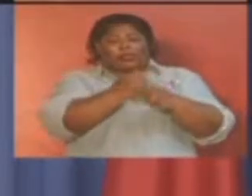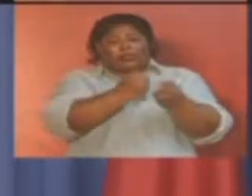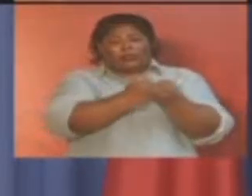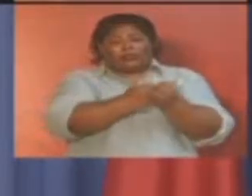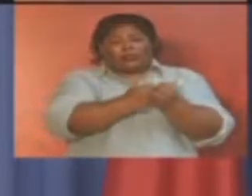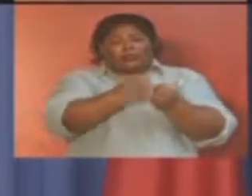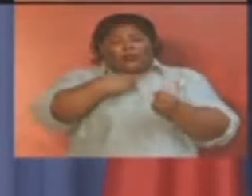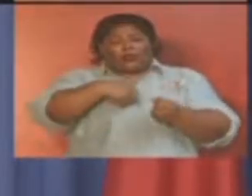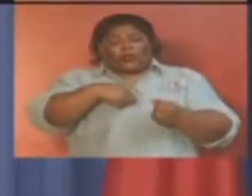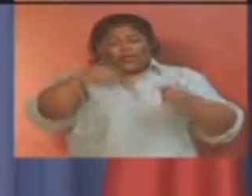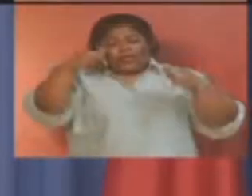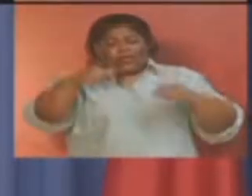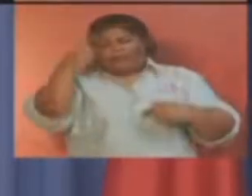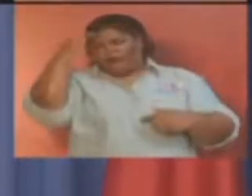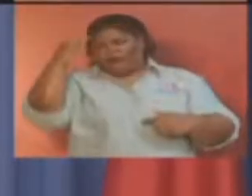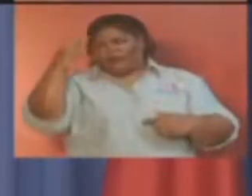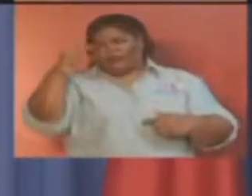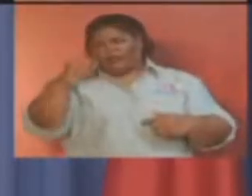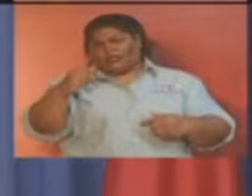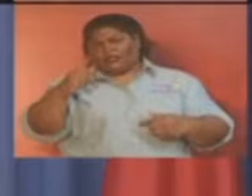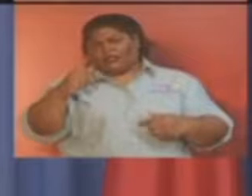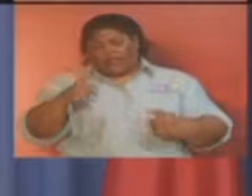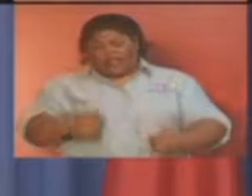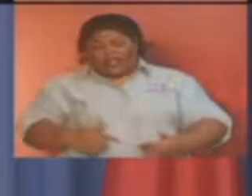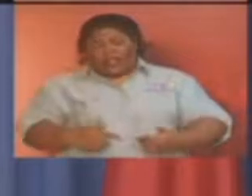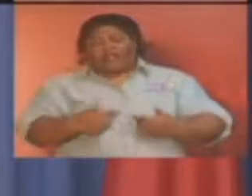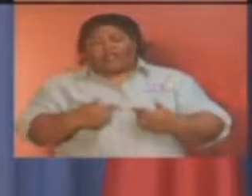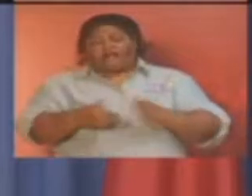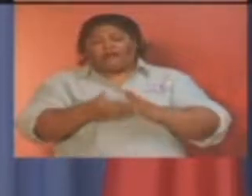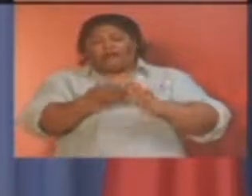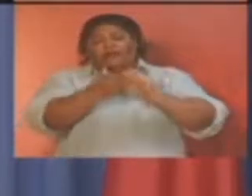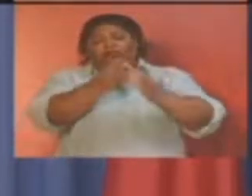You can help us save your life